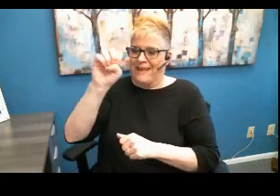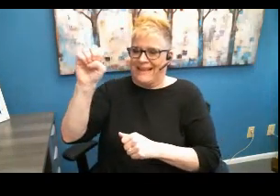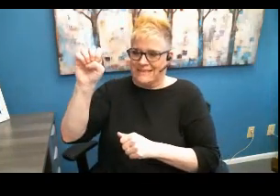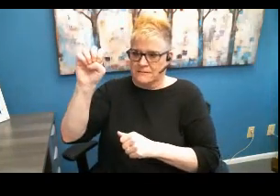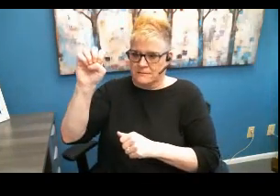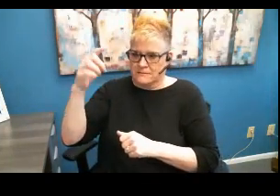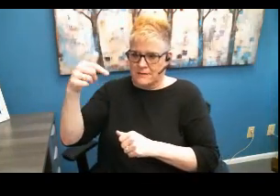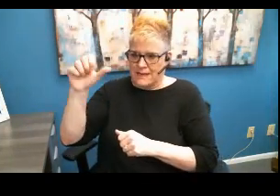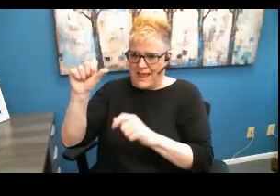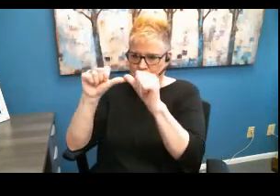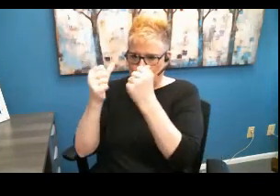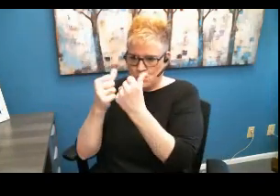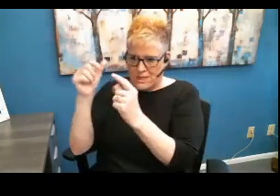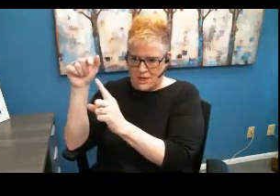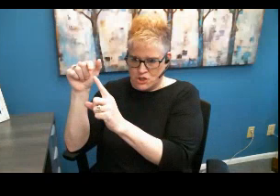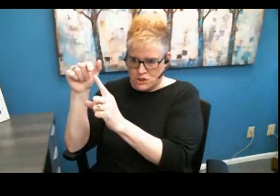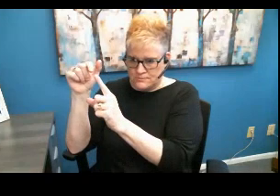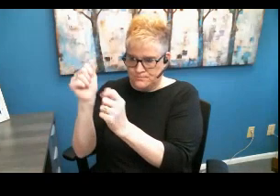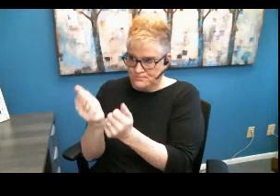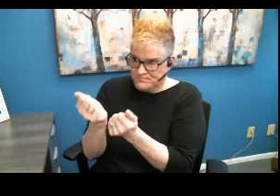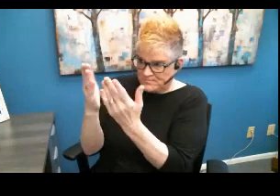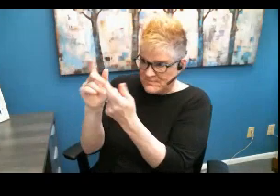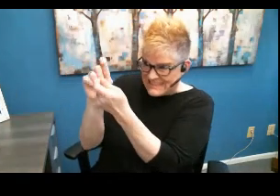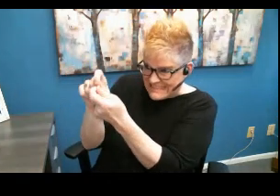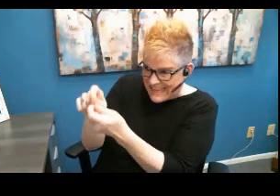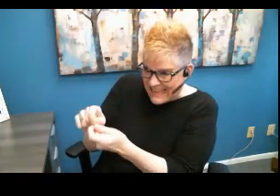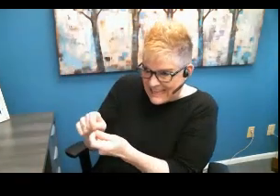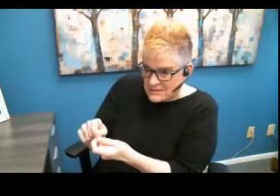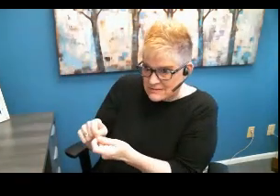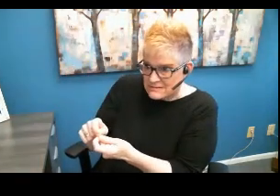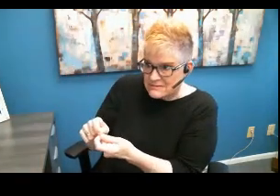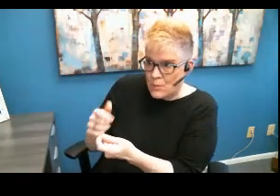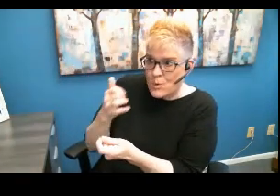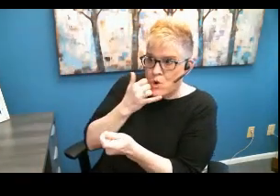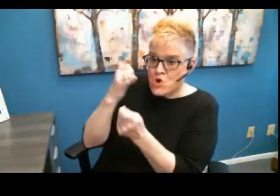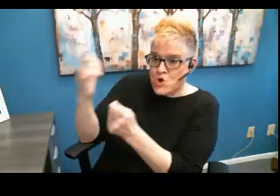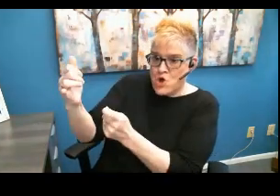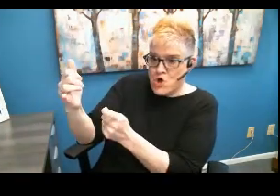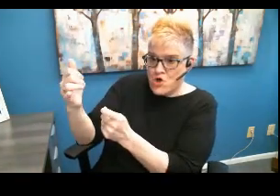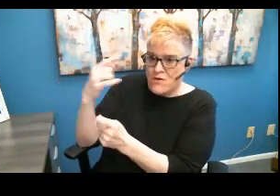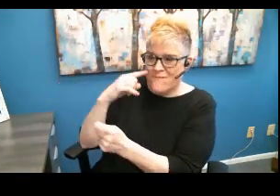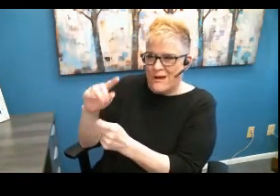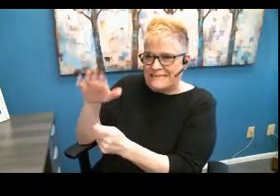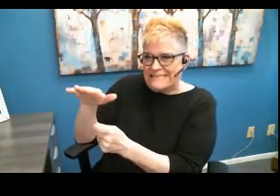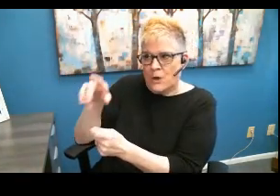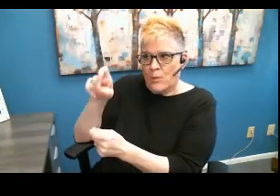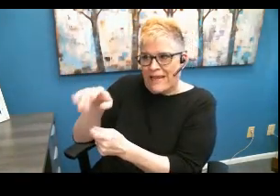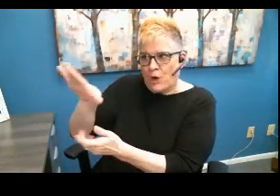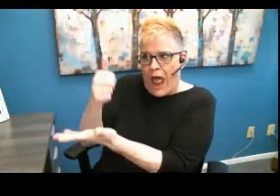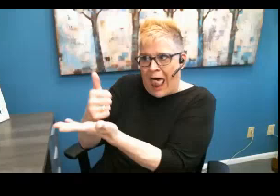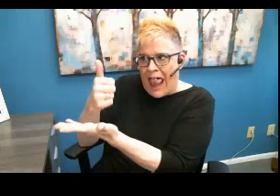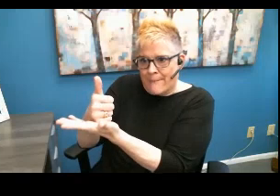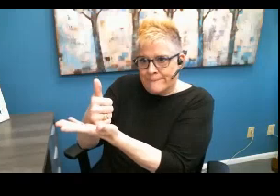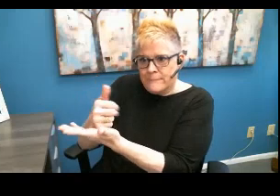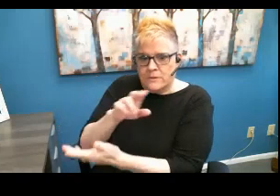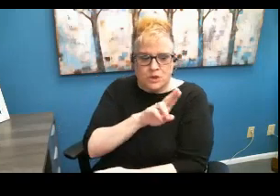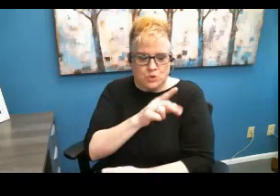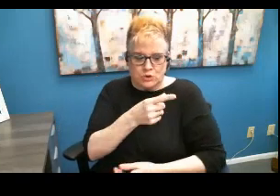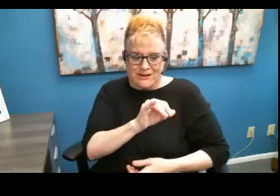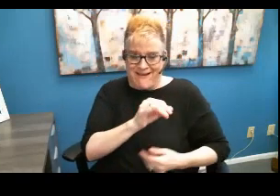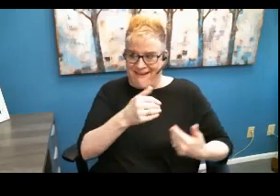Association and provide the details when we actually make that call for mutual aid to say UGI